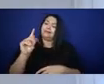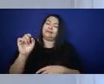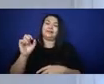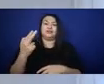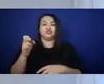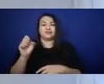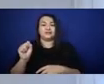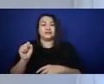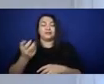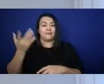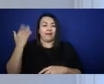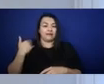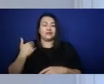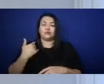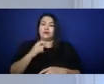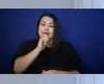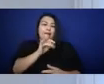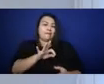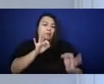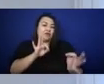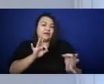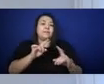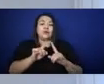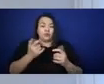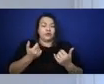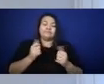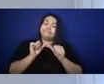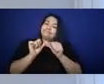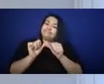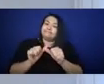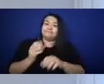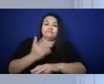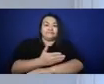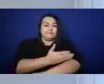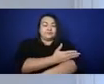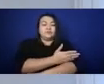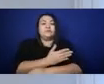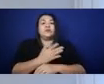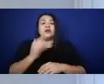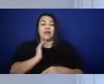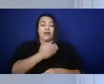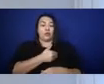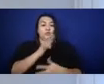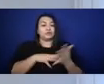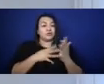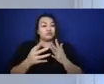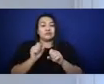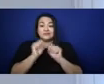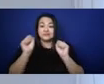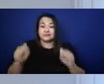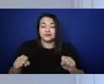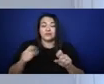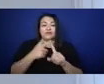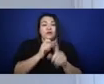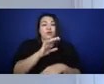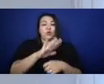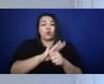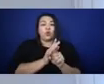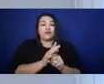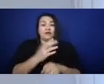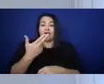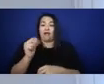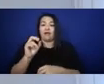perspective, we continue to work on administering vaccines and identifying improvements in our system. We've had some glitches in